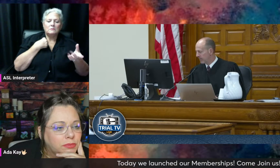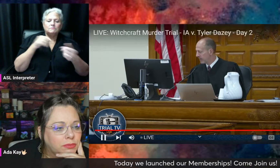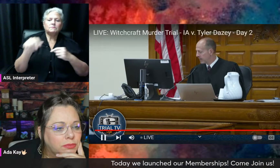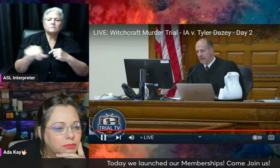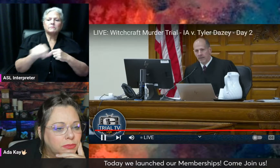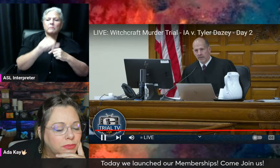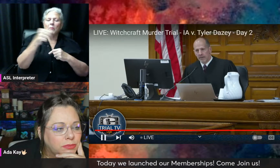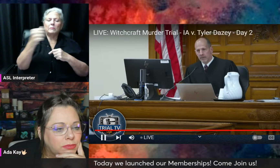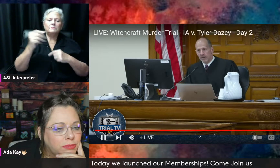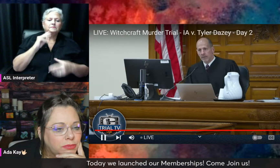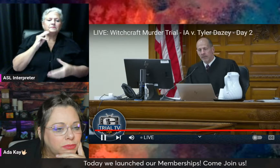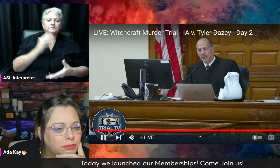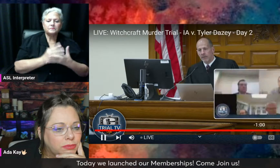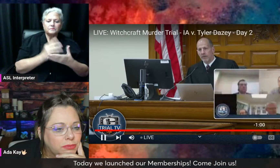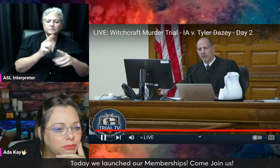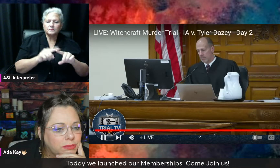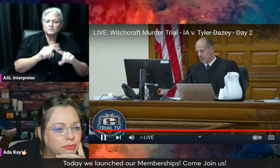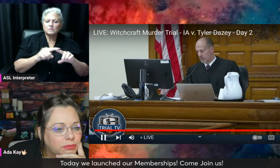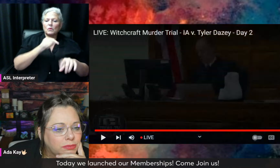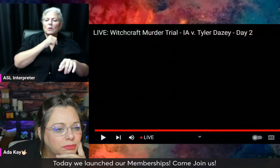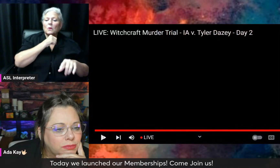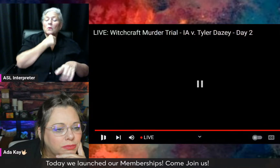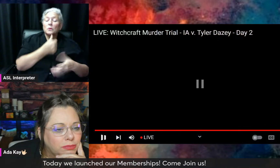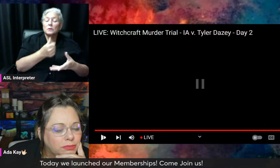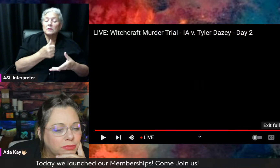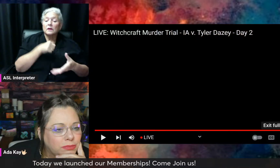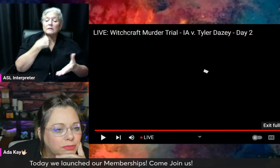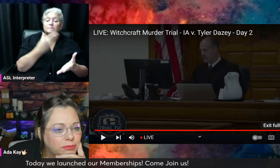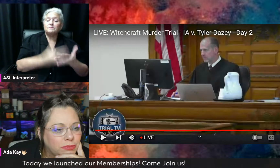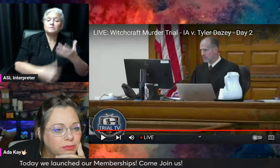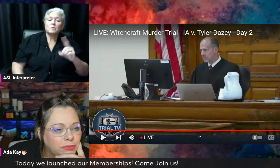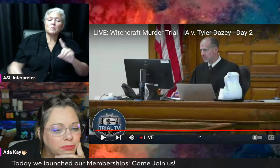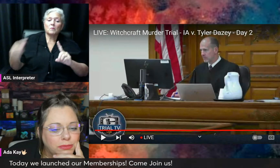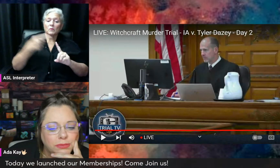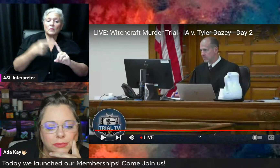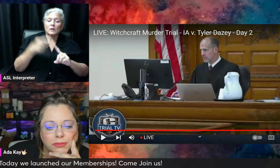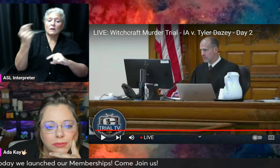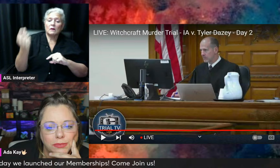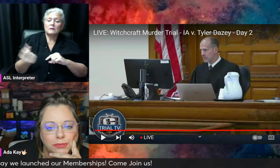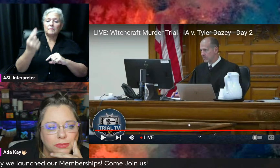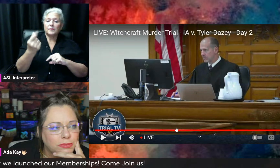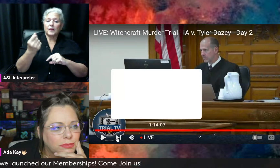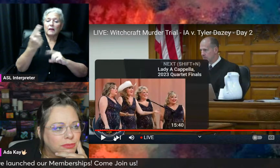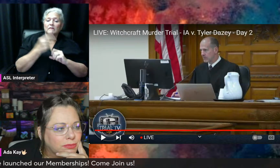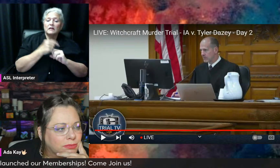Okay. And as a matter of housekeeping, I